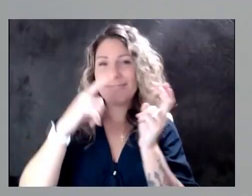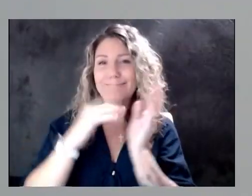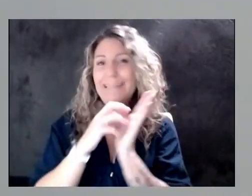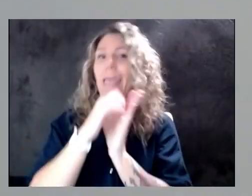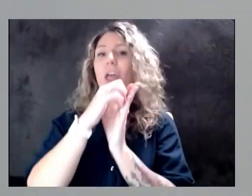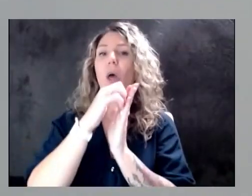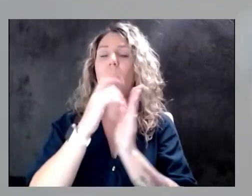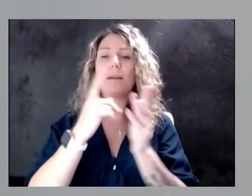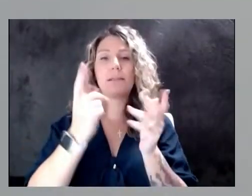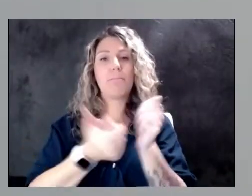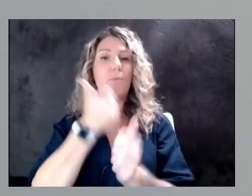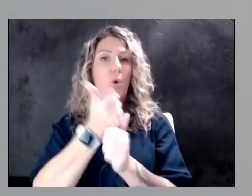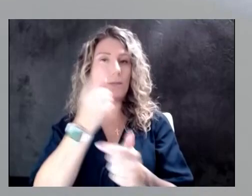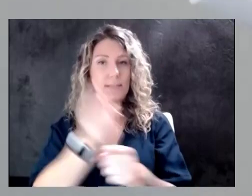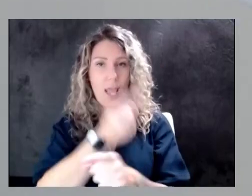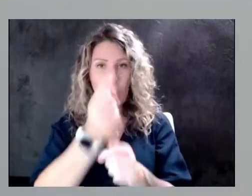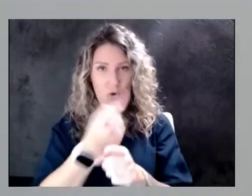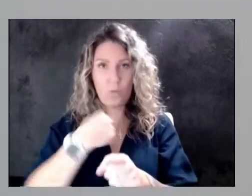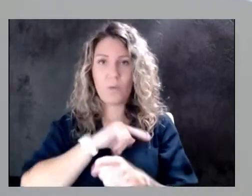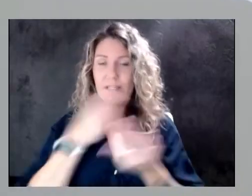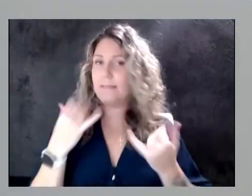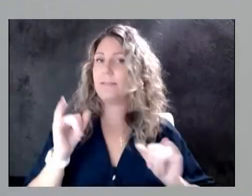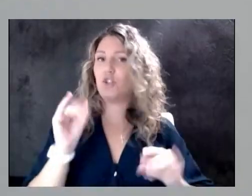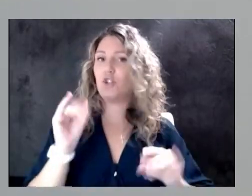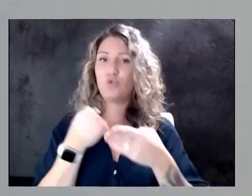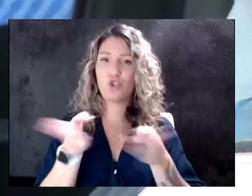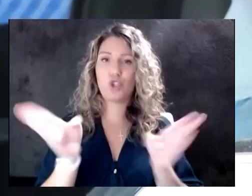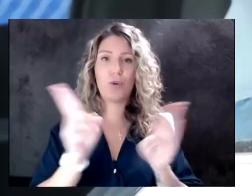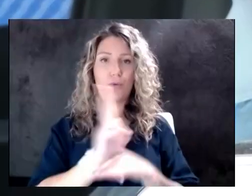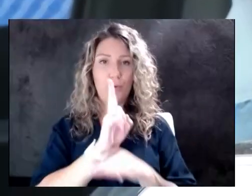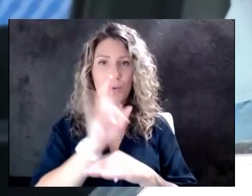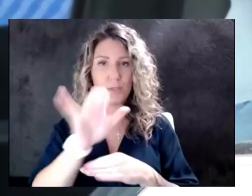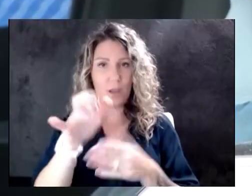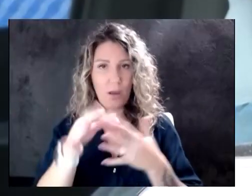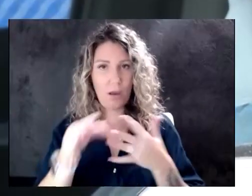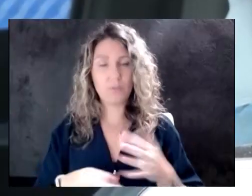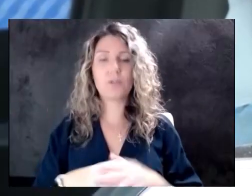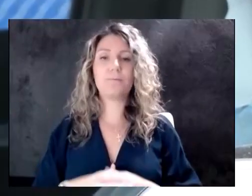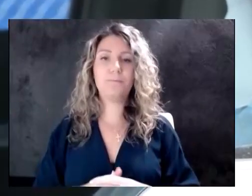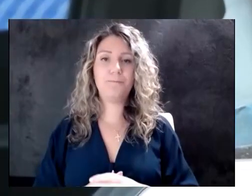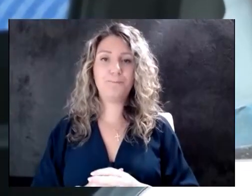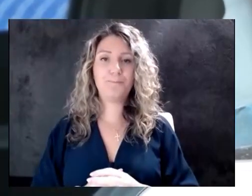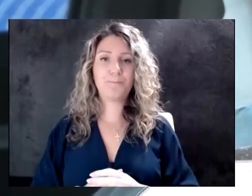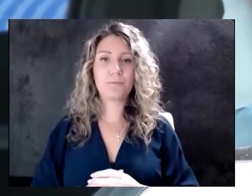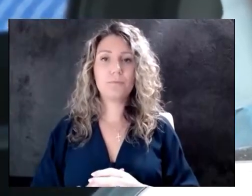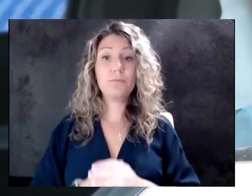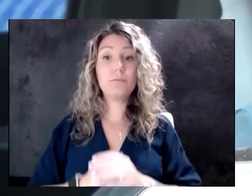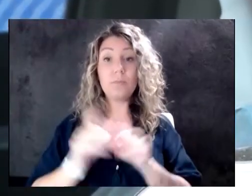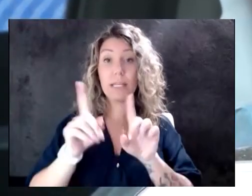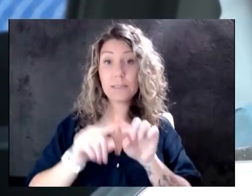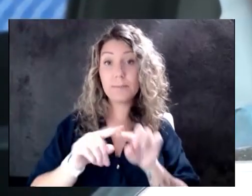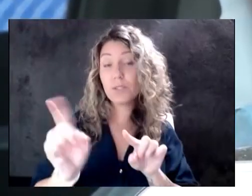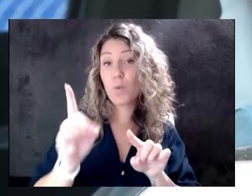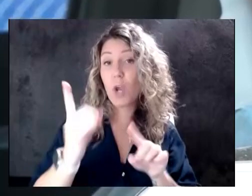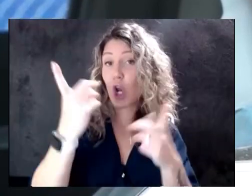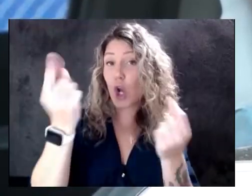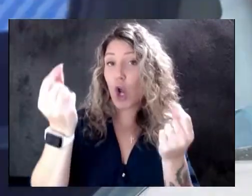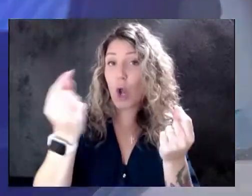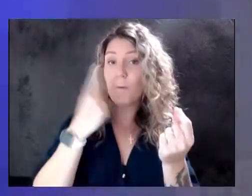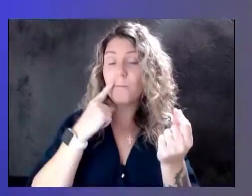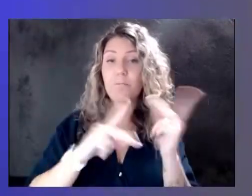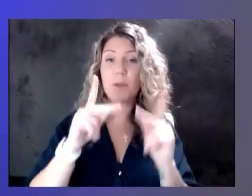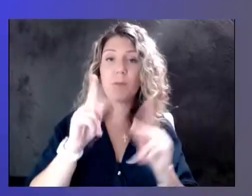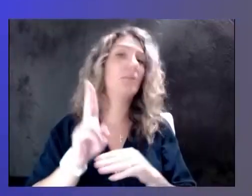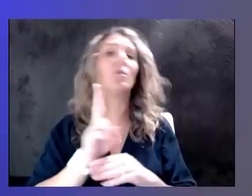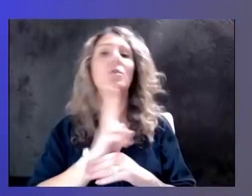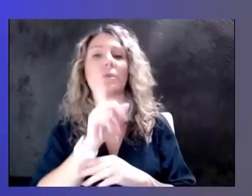so we still generally use that option. It depends a little bit on where you go. Some people will do just the nasal. Some people